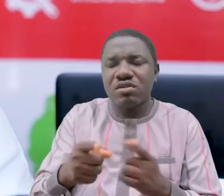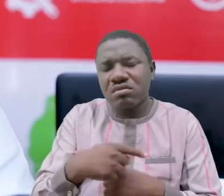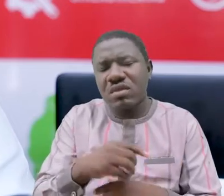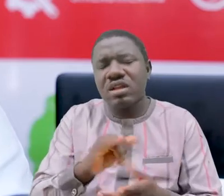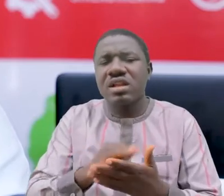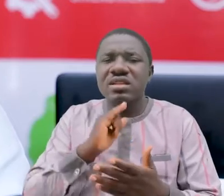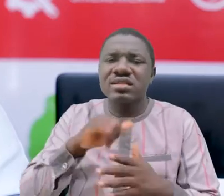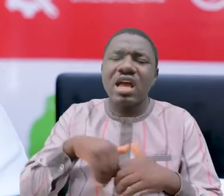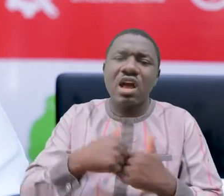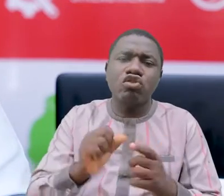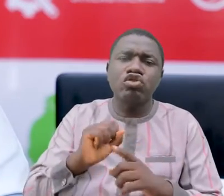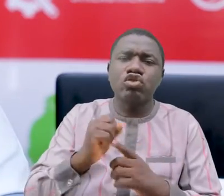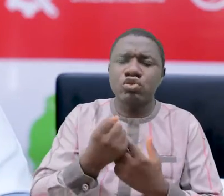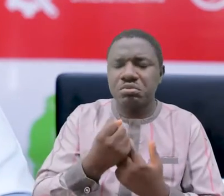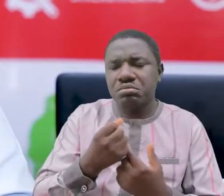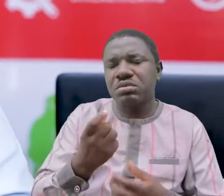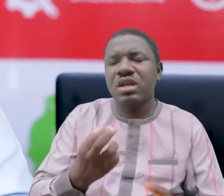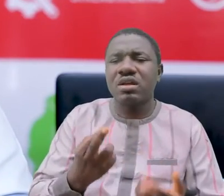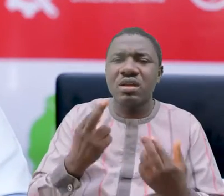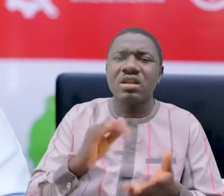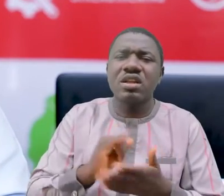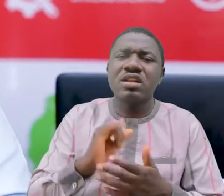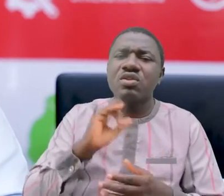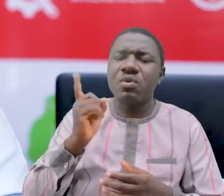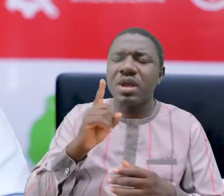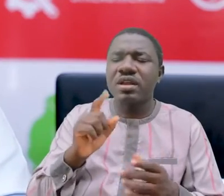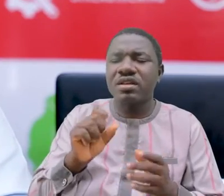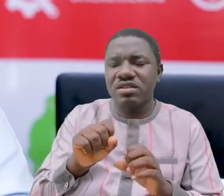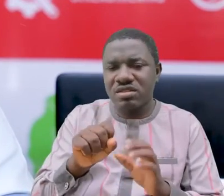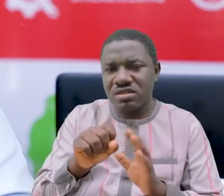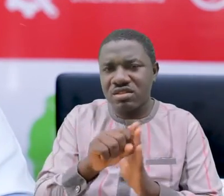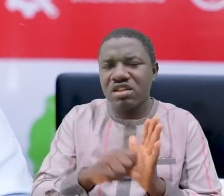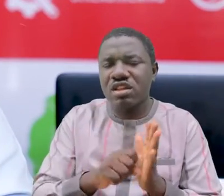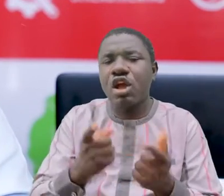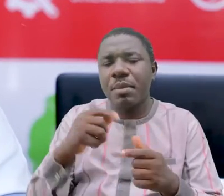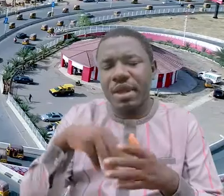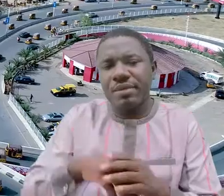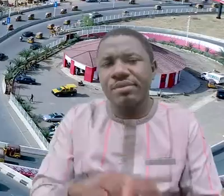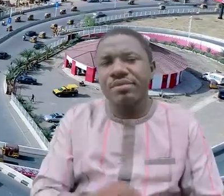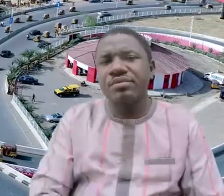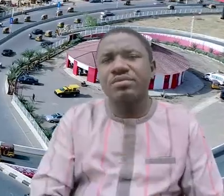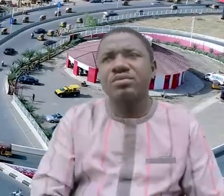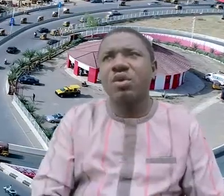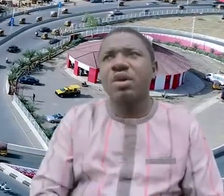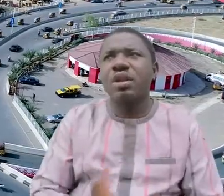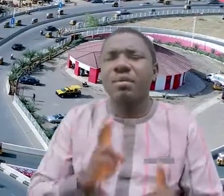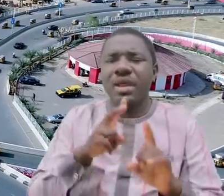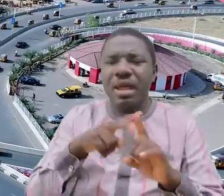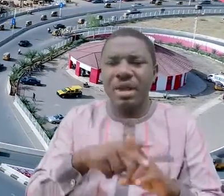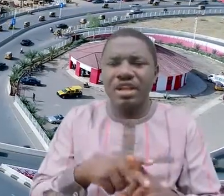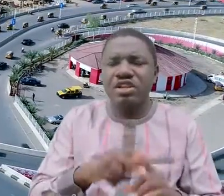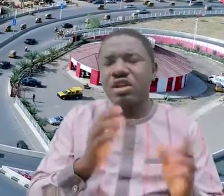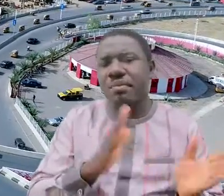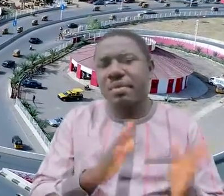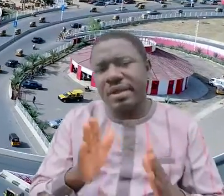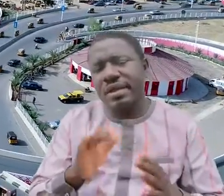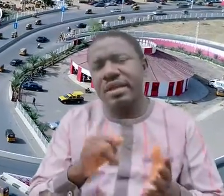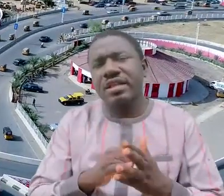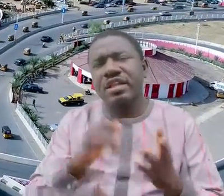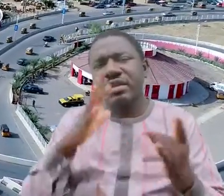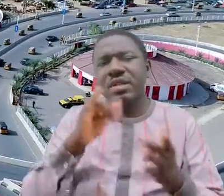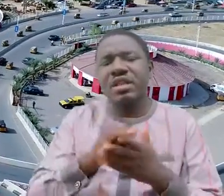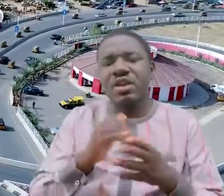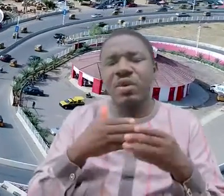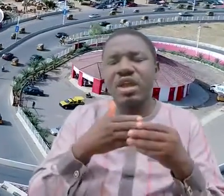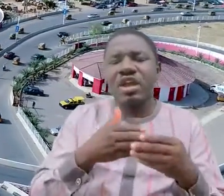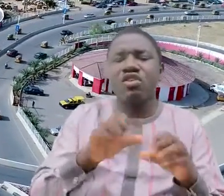today. Should that such a situation arise, that's where the state steps in. With an implementation plan in place,